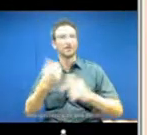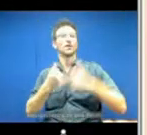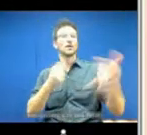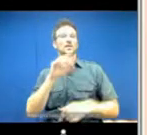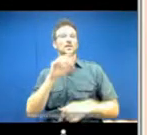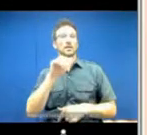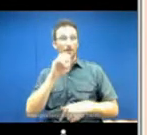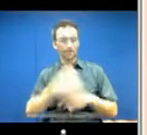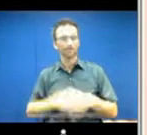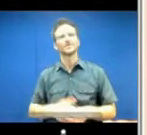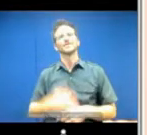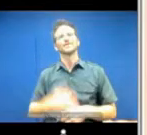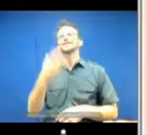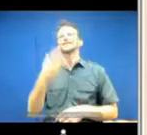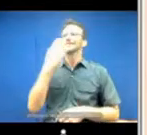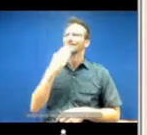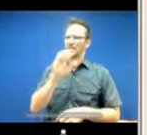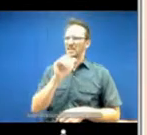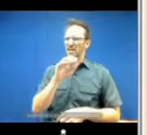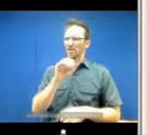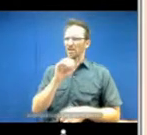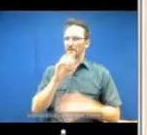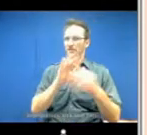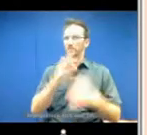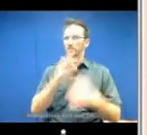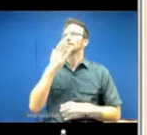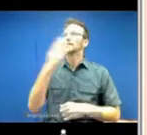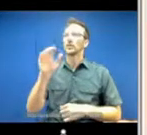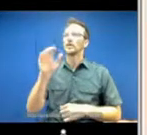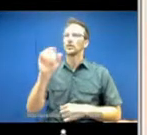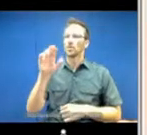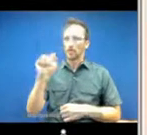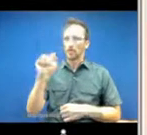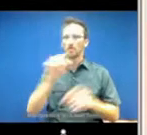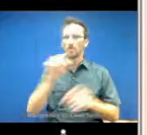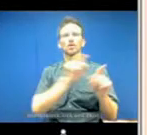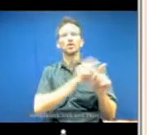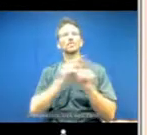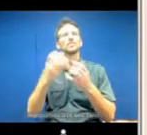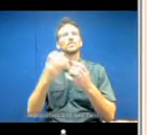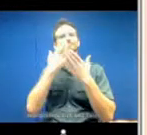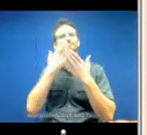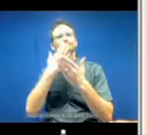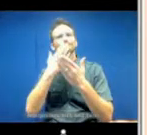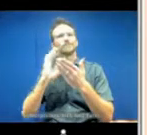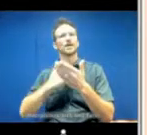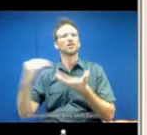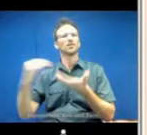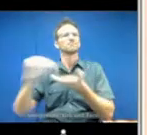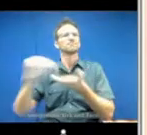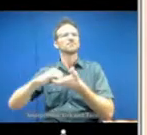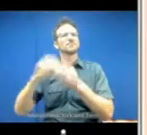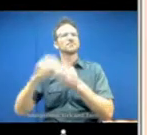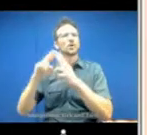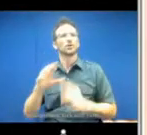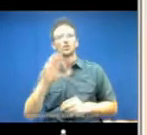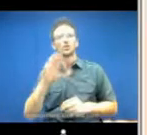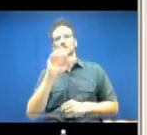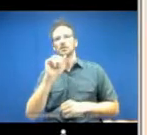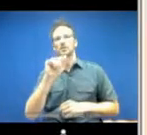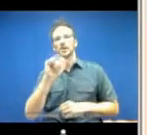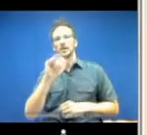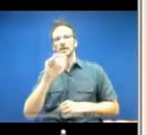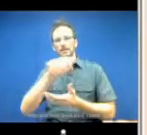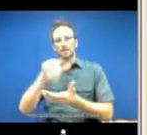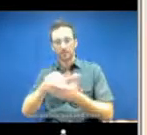Thank you very much, Carla. I'd also like to thank our collaboration partner, the Katie Center, and our interpreters,